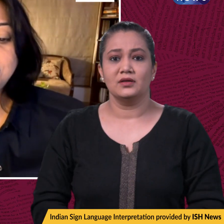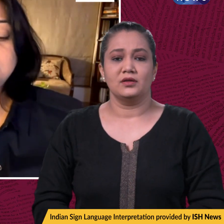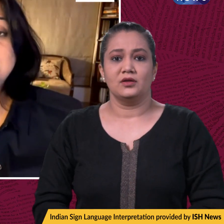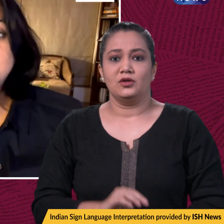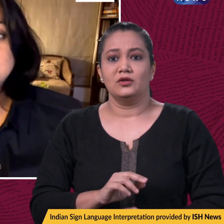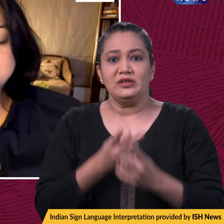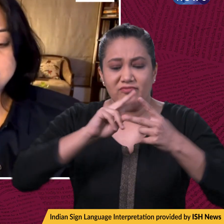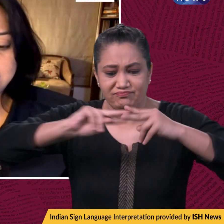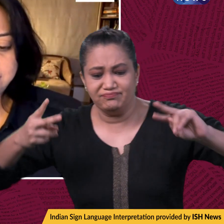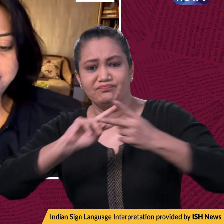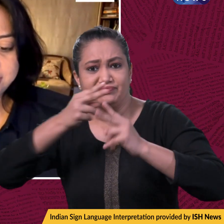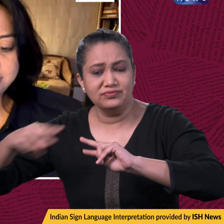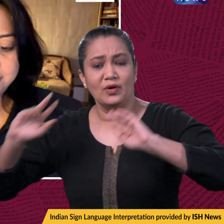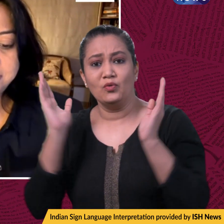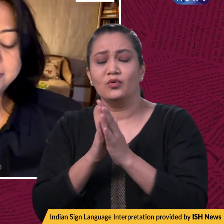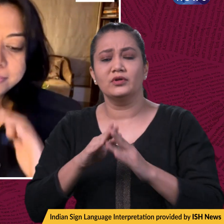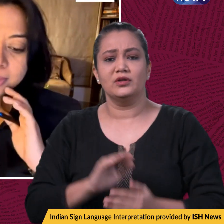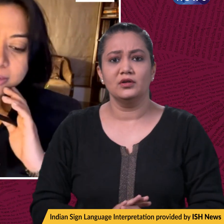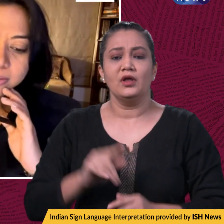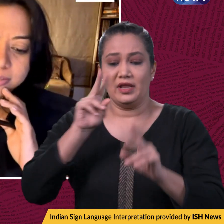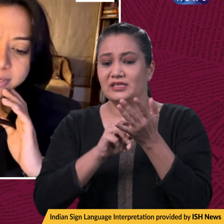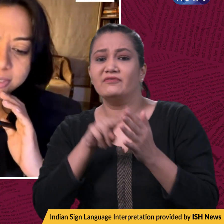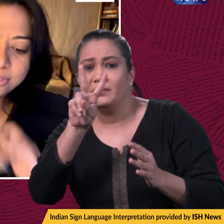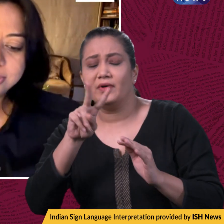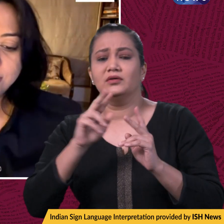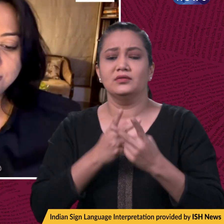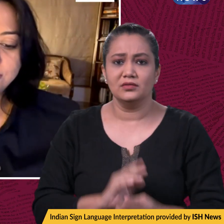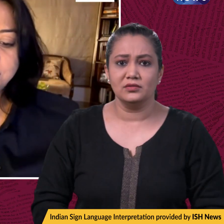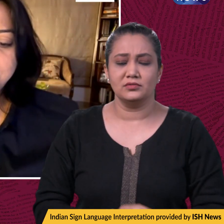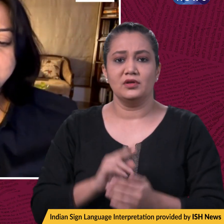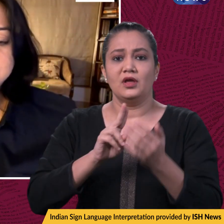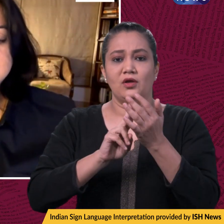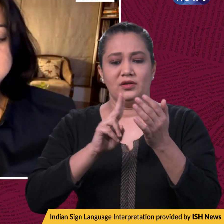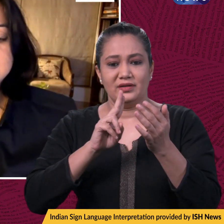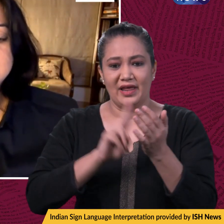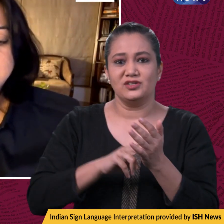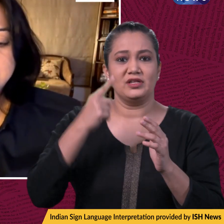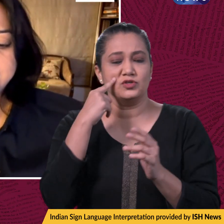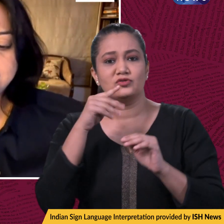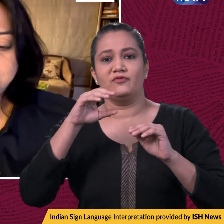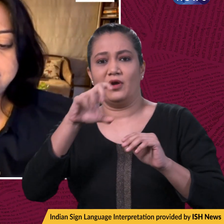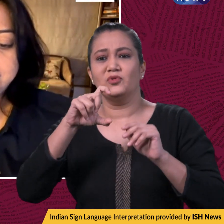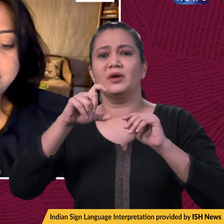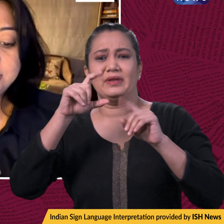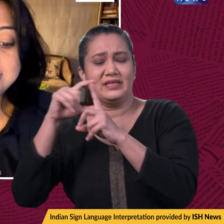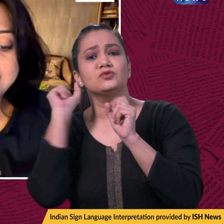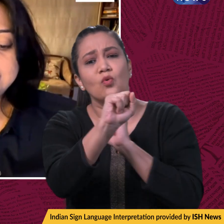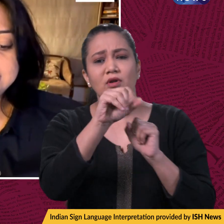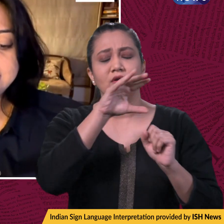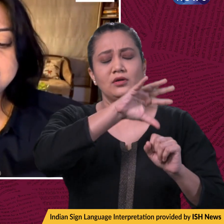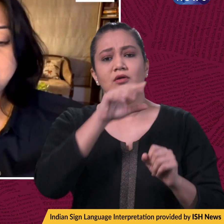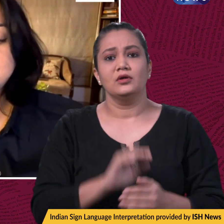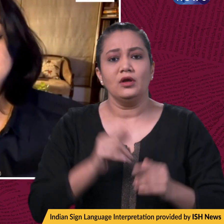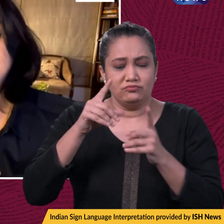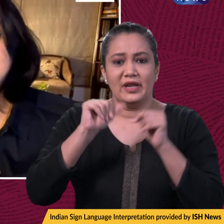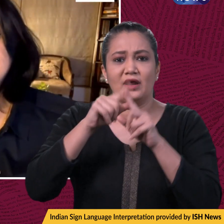virus genomes sequenced in South Africa in November, according to the National Institute of Communicable Diseases in the country, which is collecting